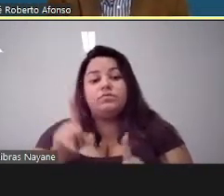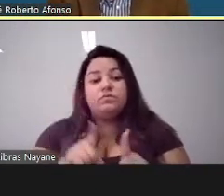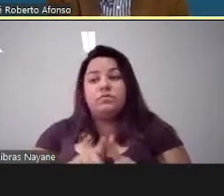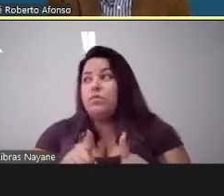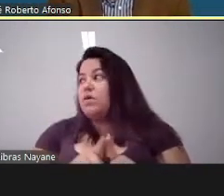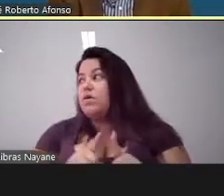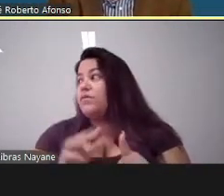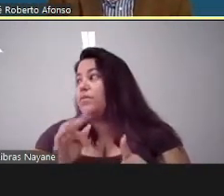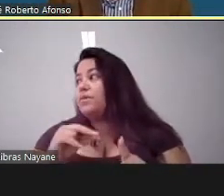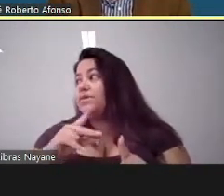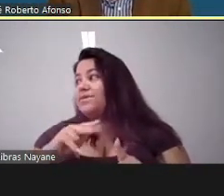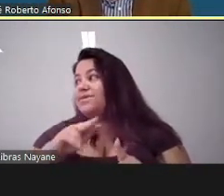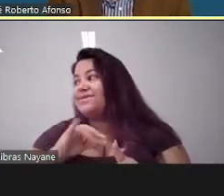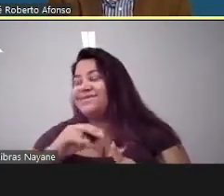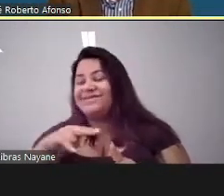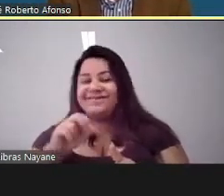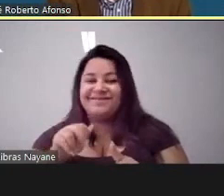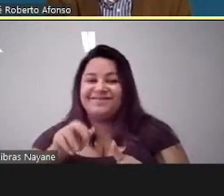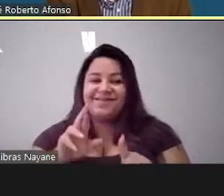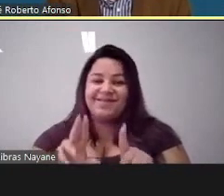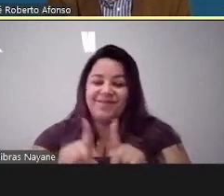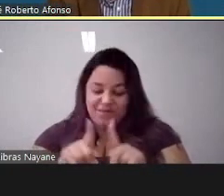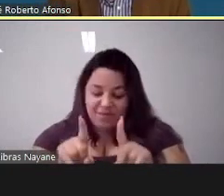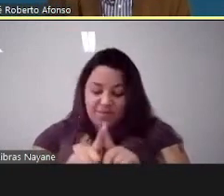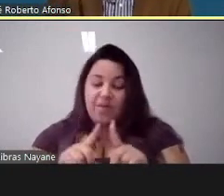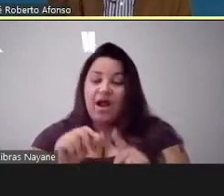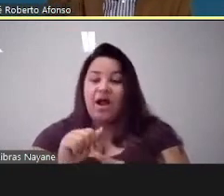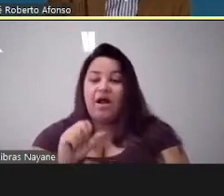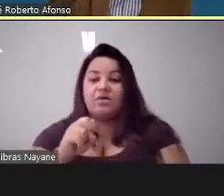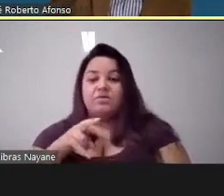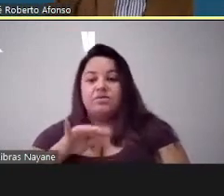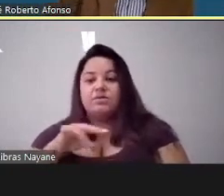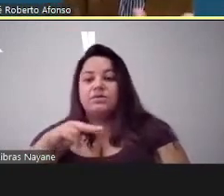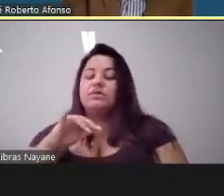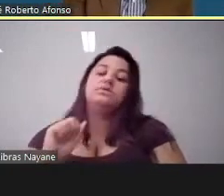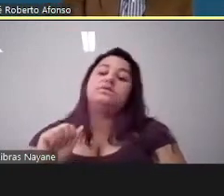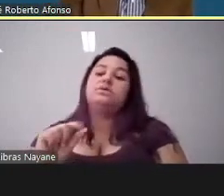So in the future, they are not going to